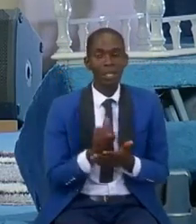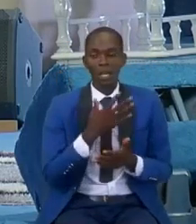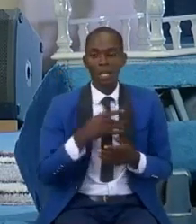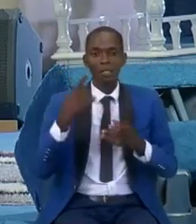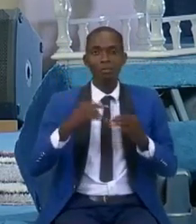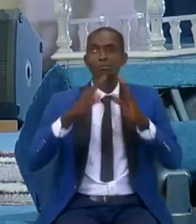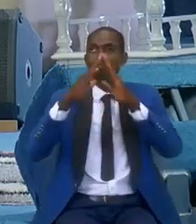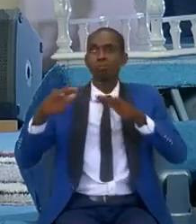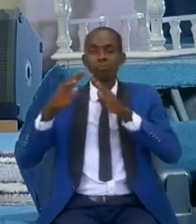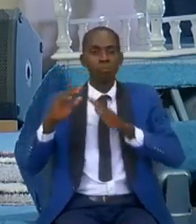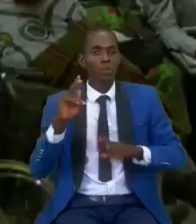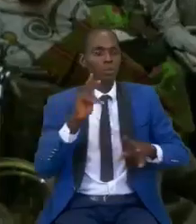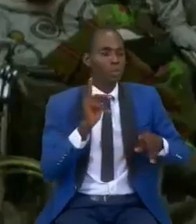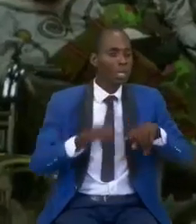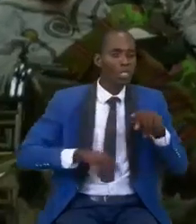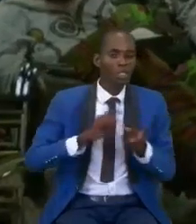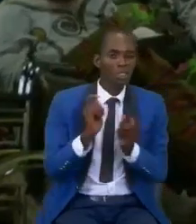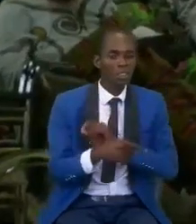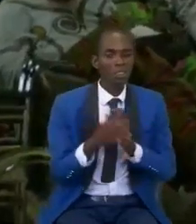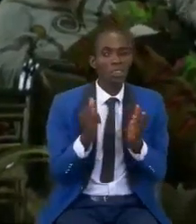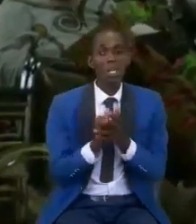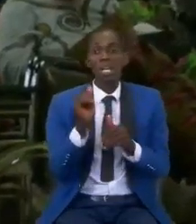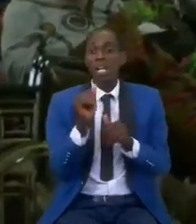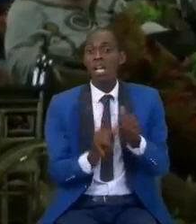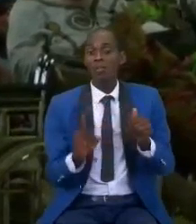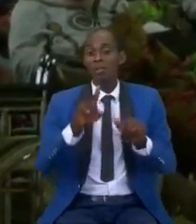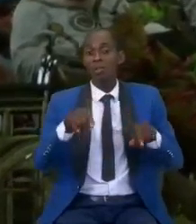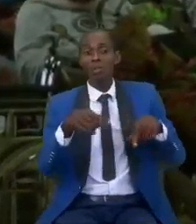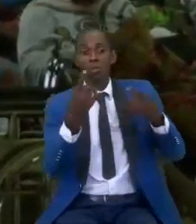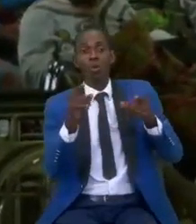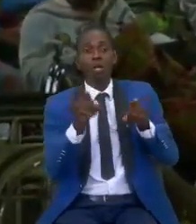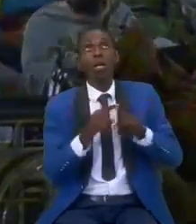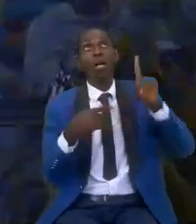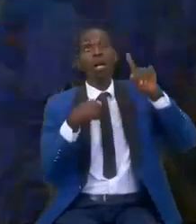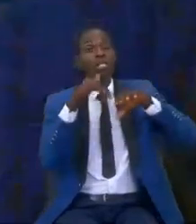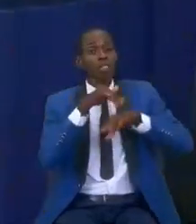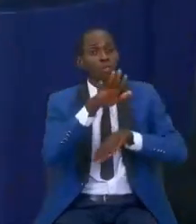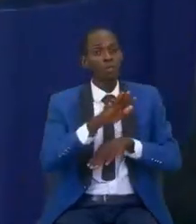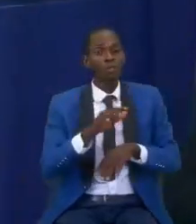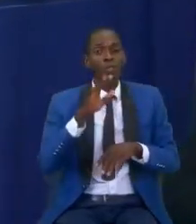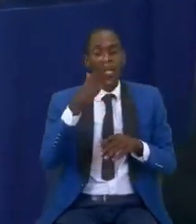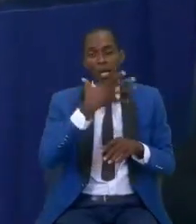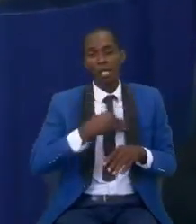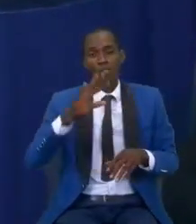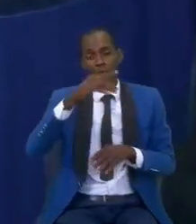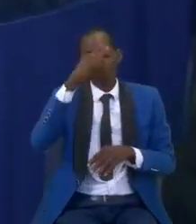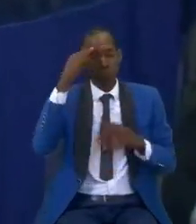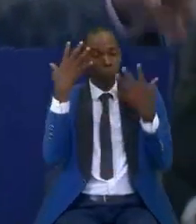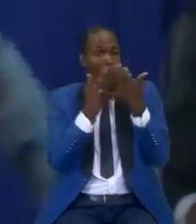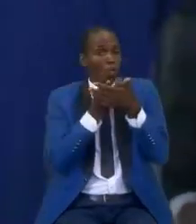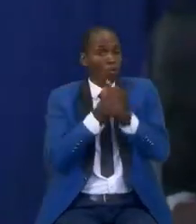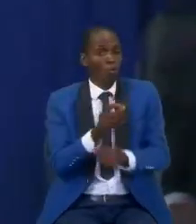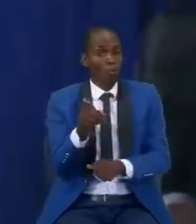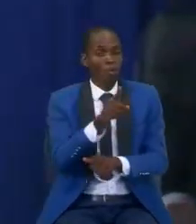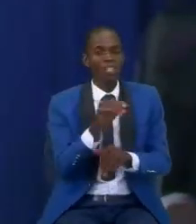your shadow will be following in the same way. It says, these signs shall follow